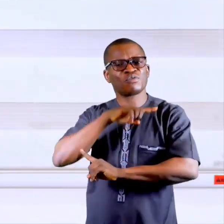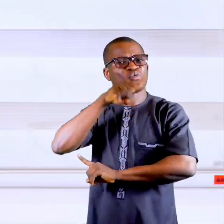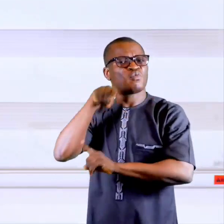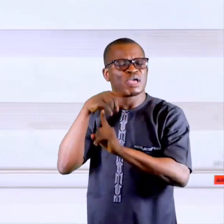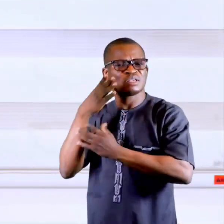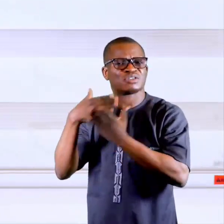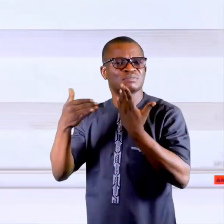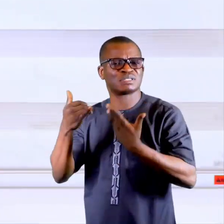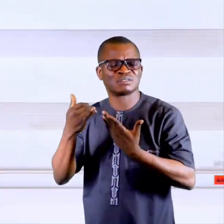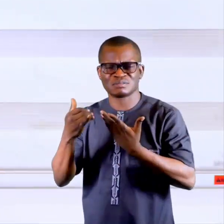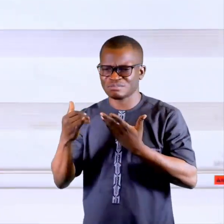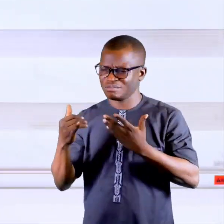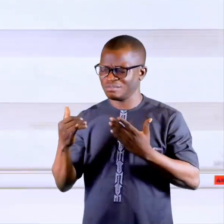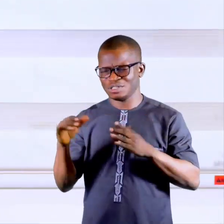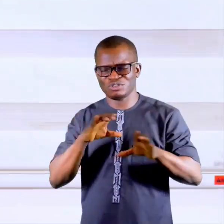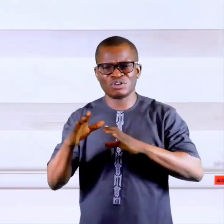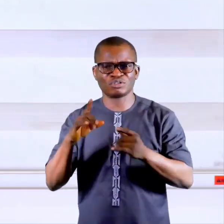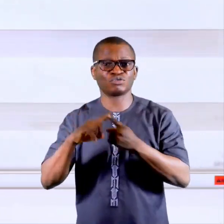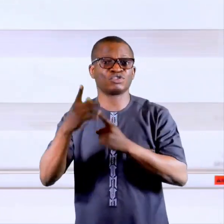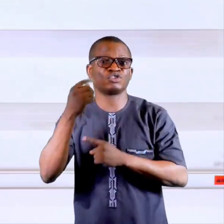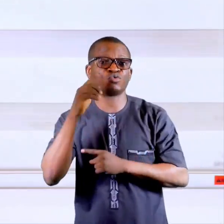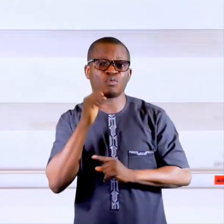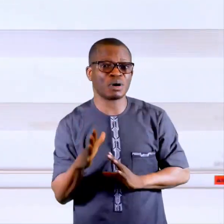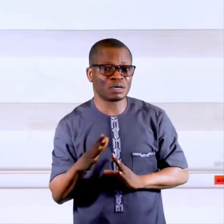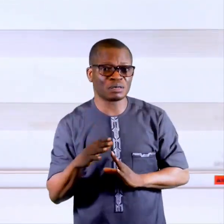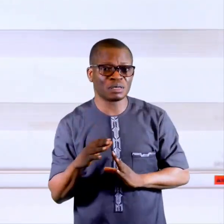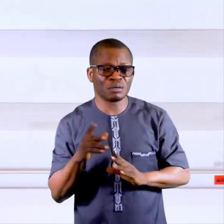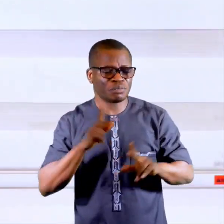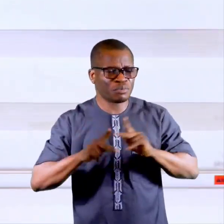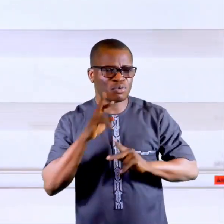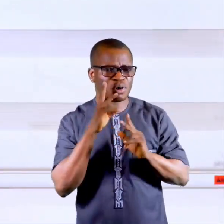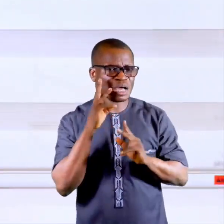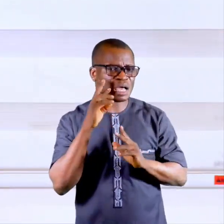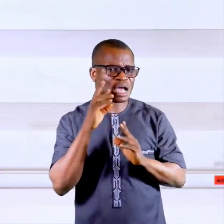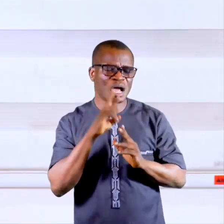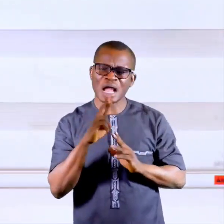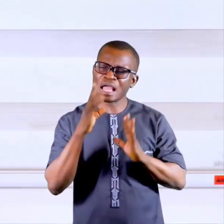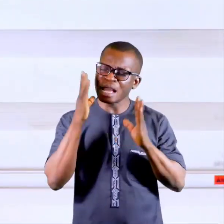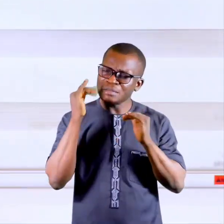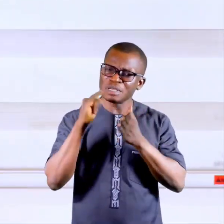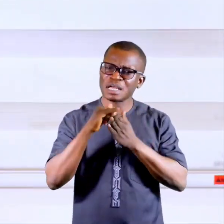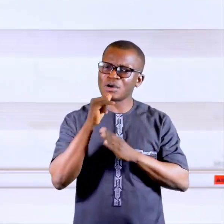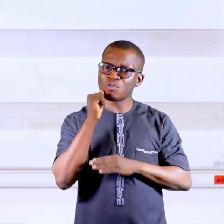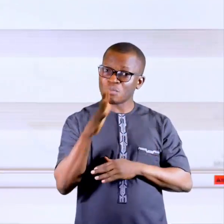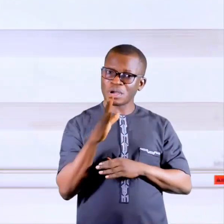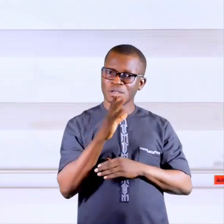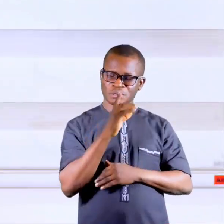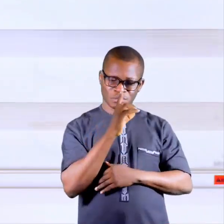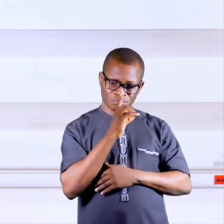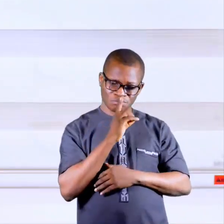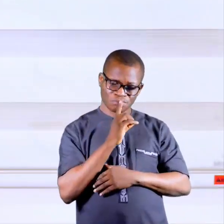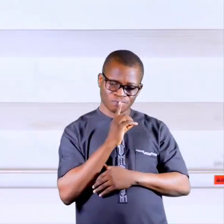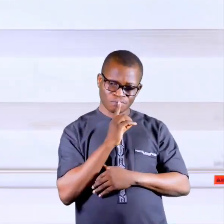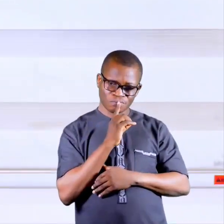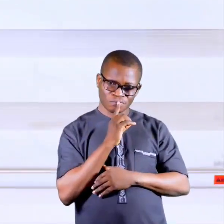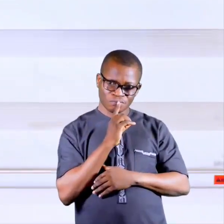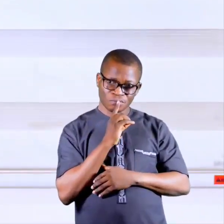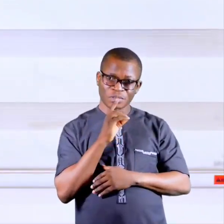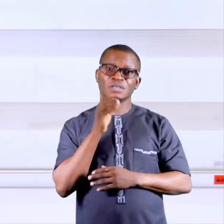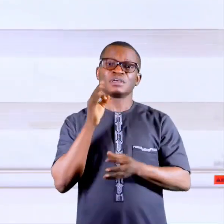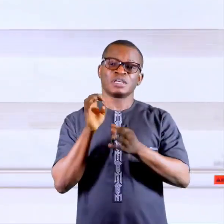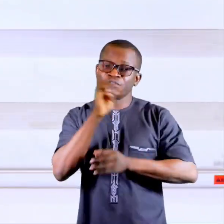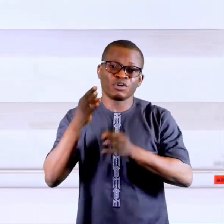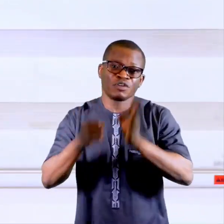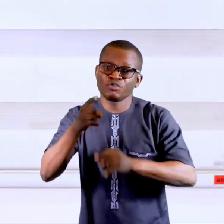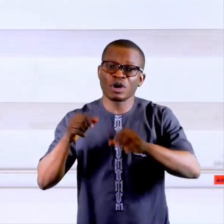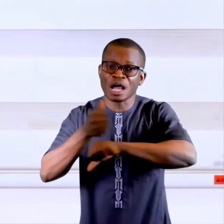something is done to the woman, is expected that she should keep quiet culturally, because if you voice out, it will be as if